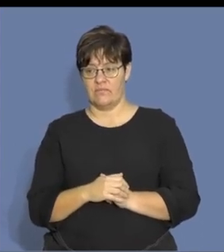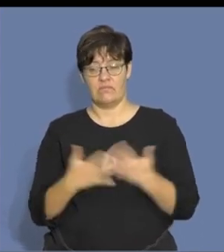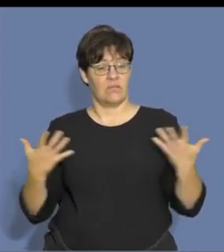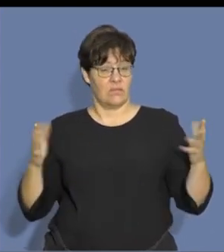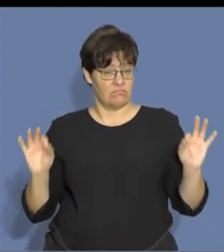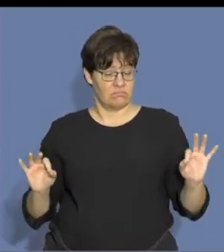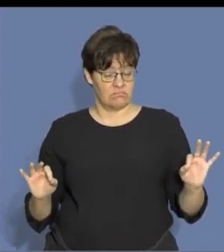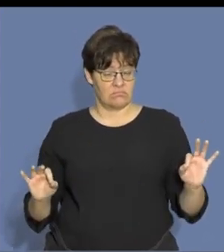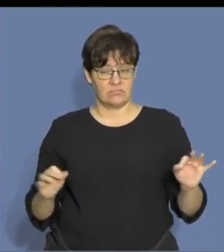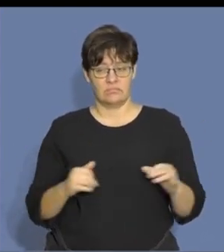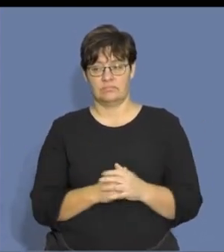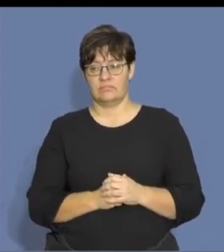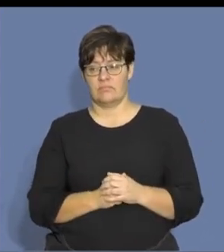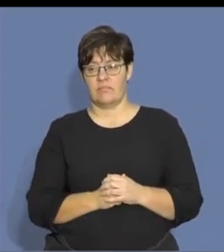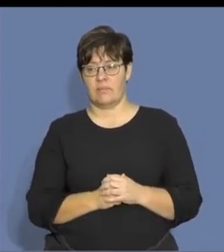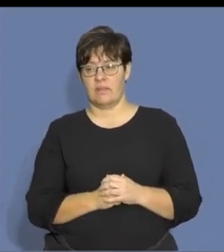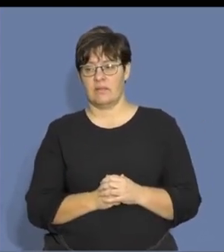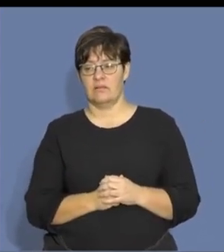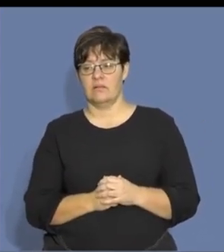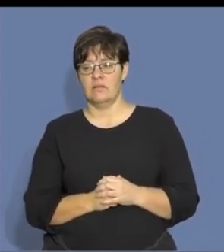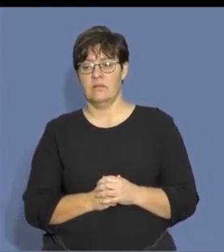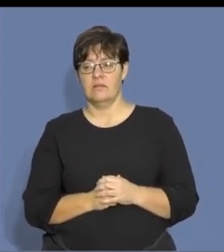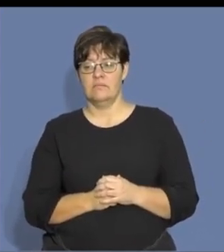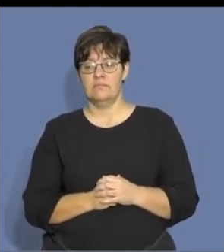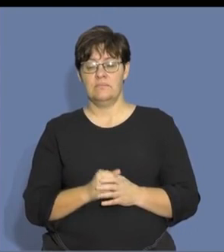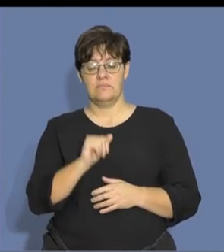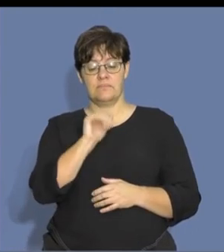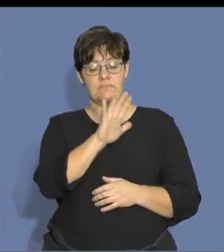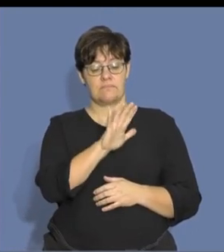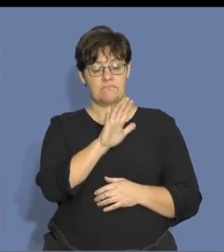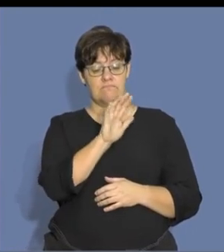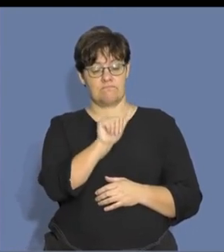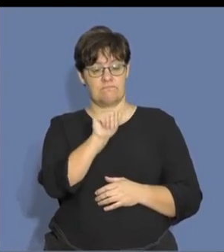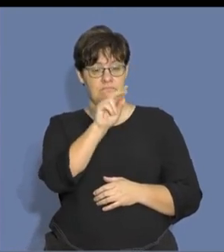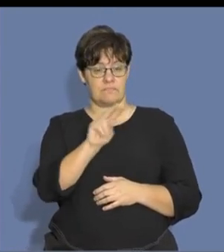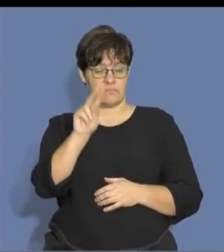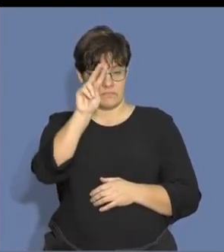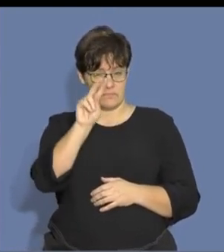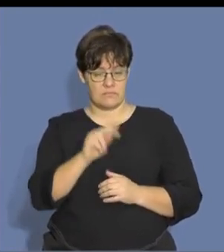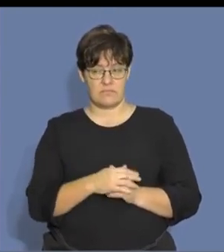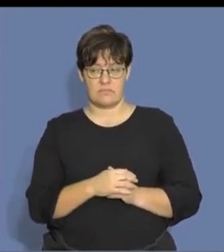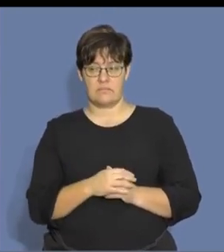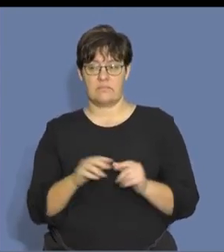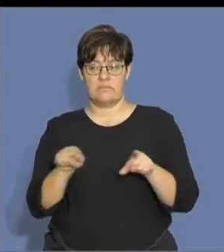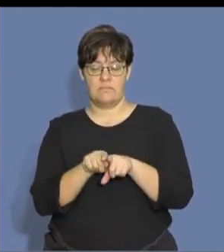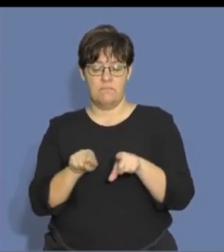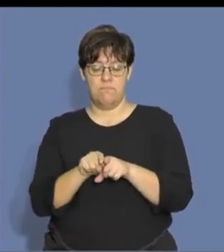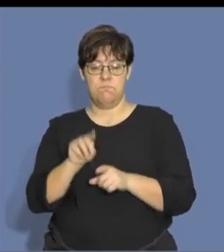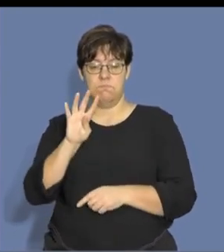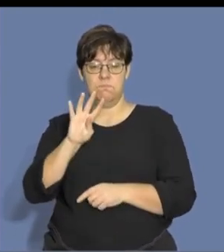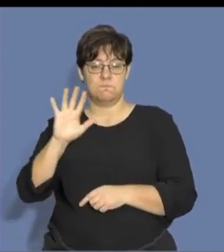Awesome. And so that means that 5a squared, now I can just solve for this, is equal to